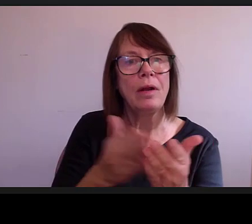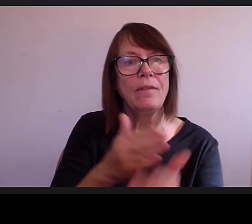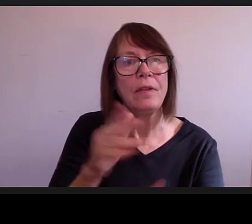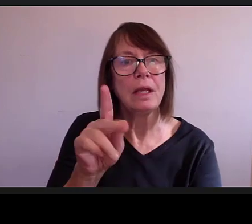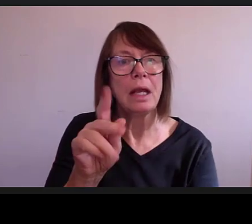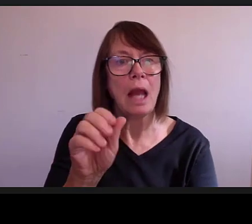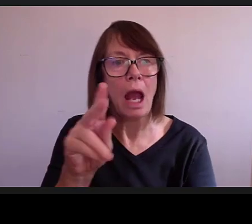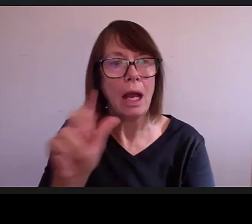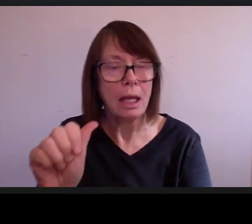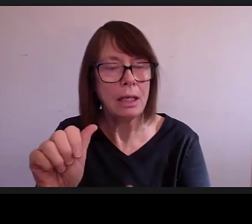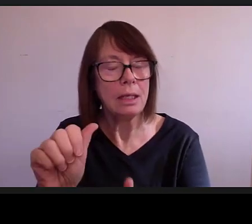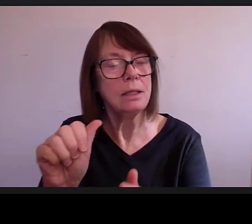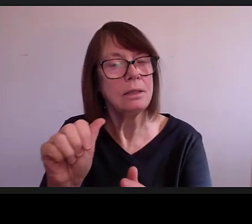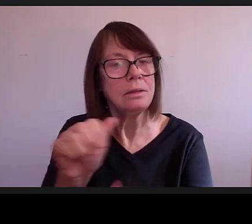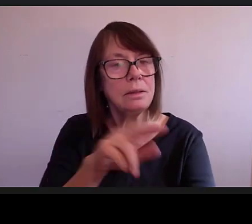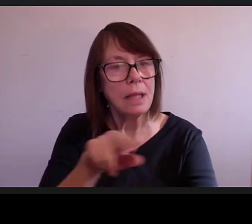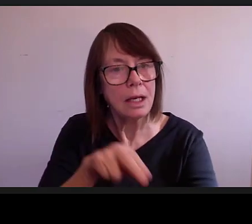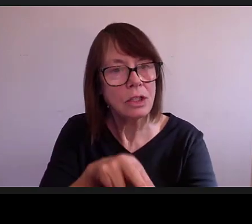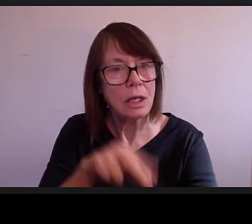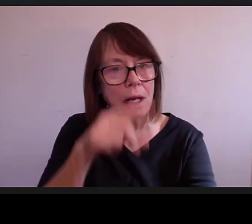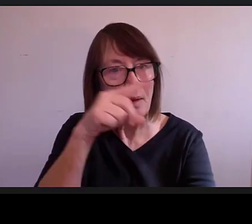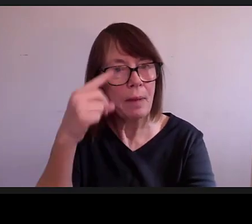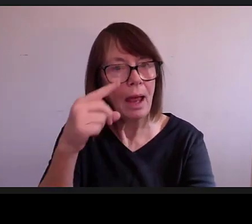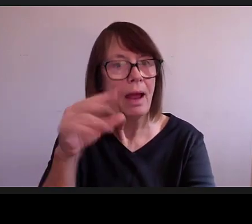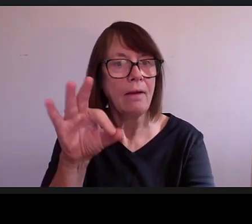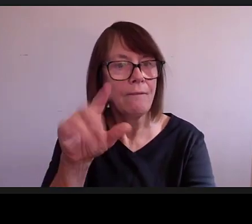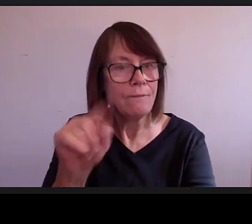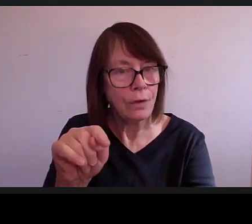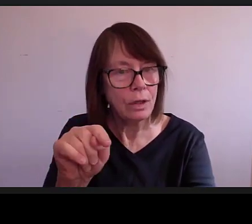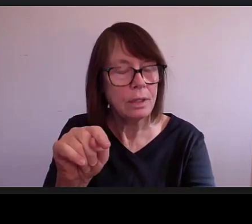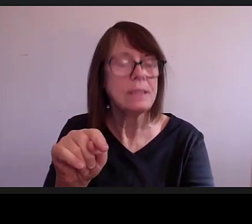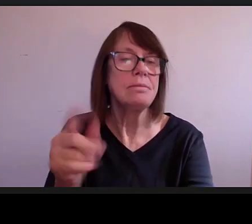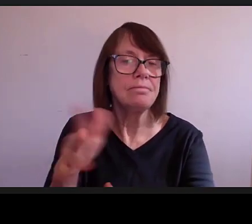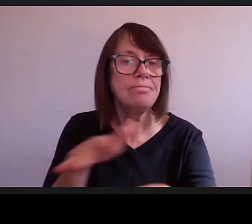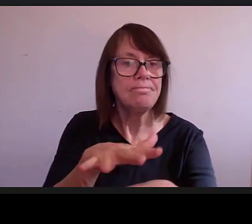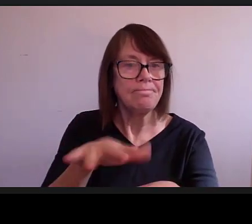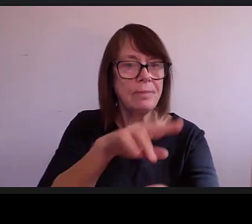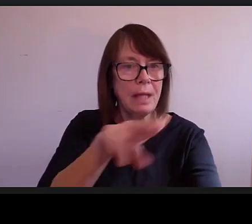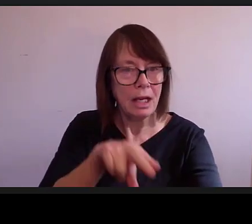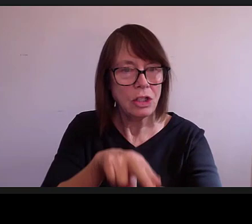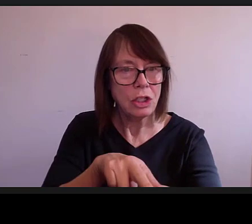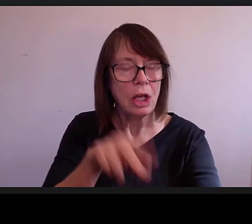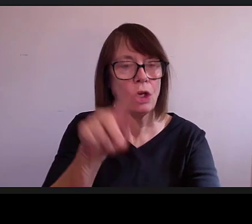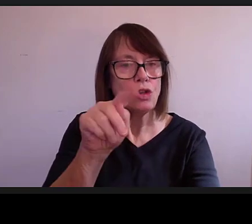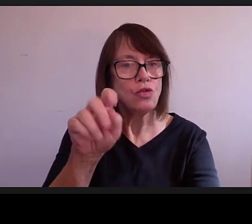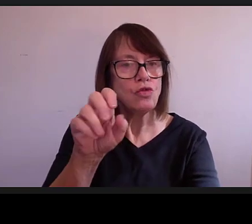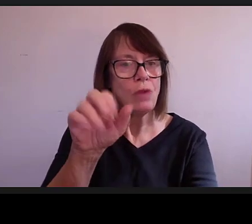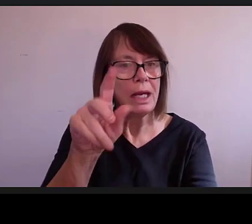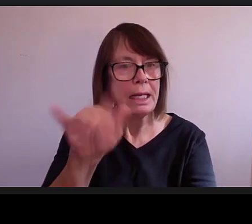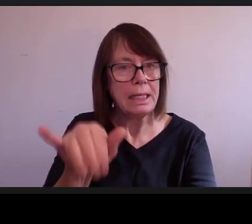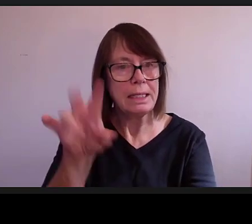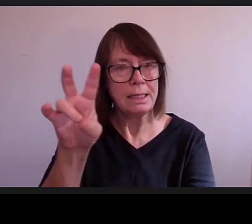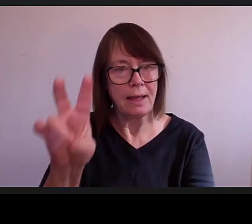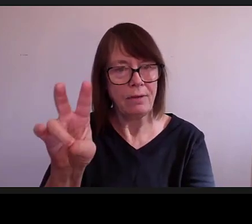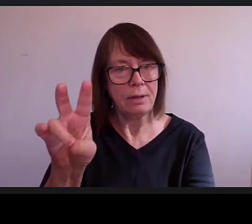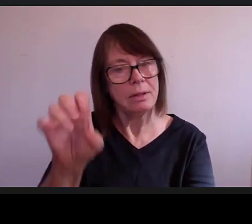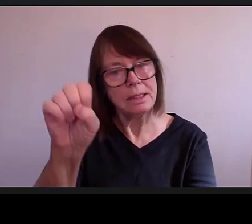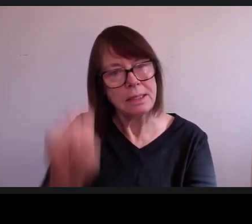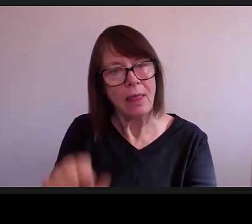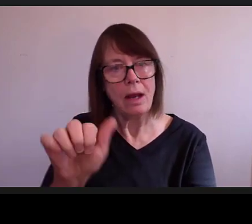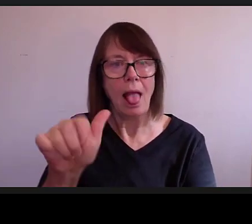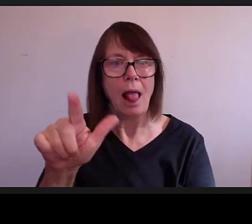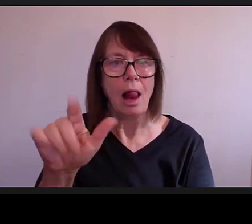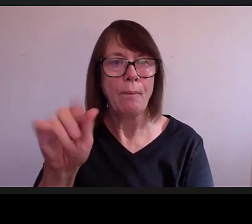Blackfoot Confederacy in Treaty 7 and the southern area of Alberta. Tammy